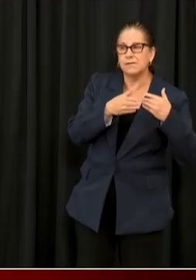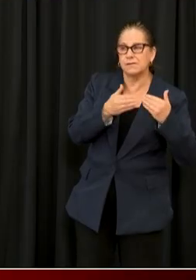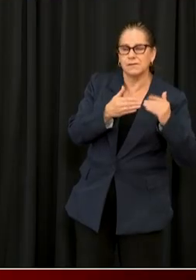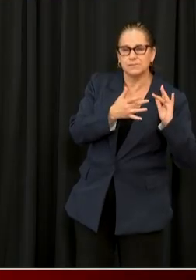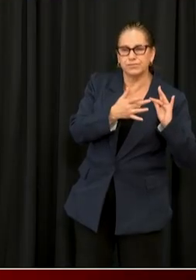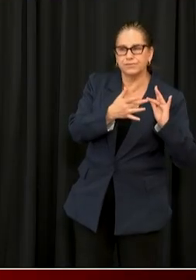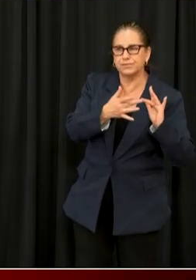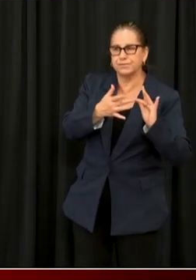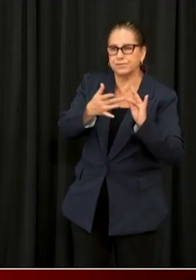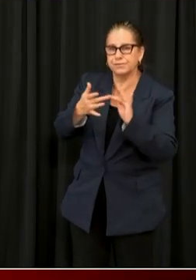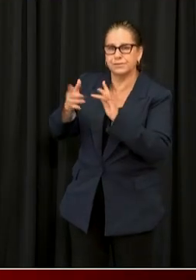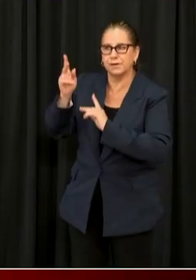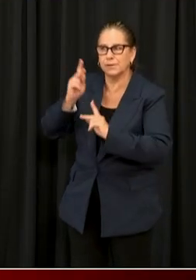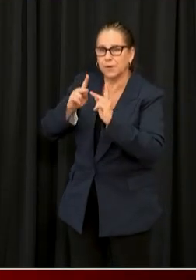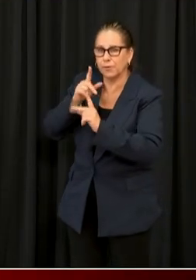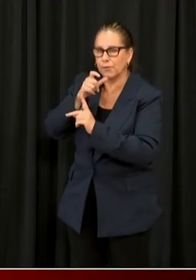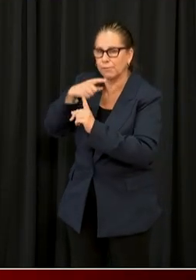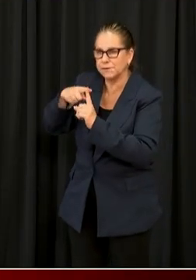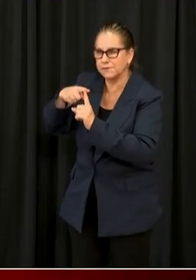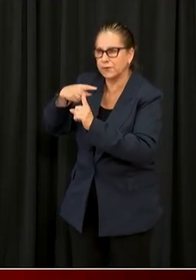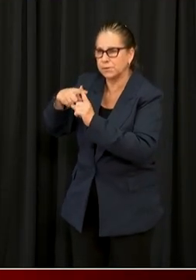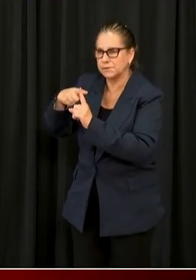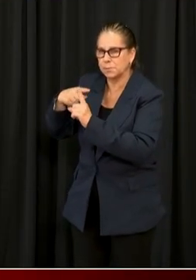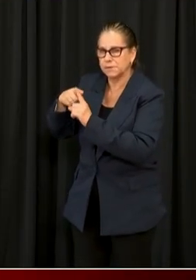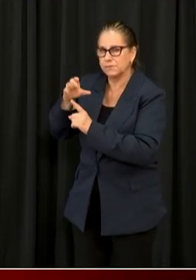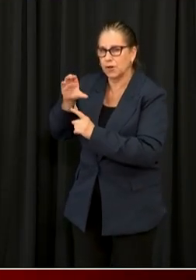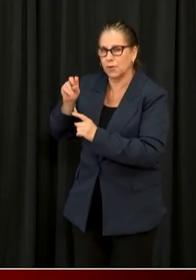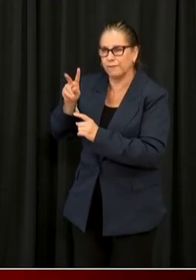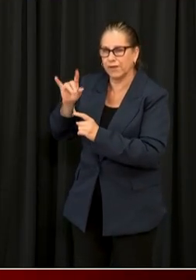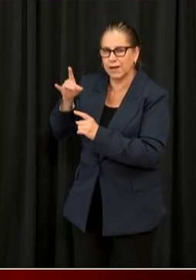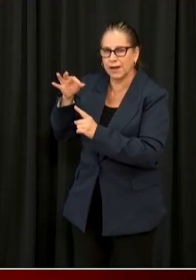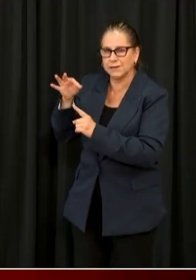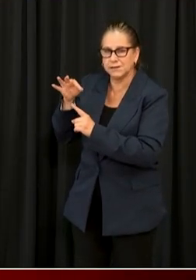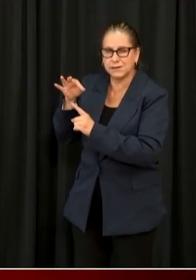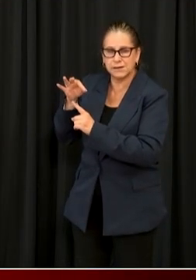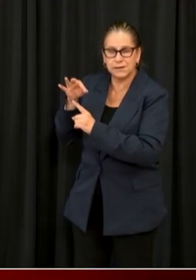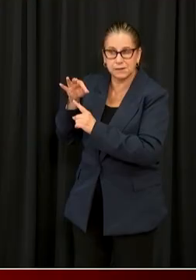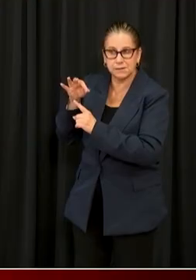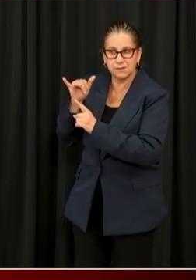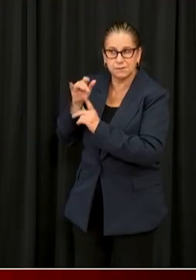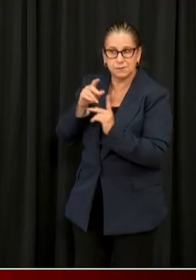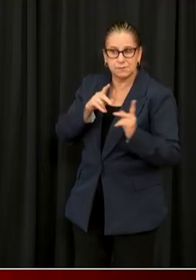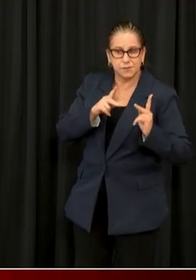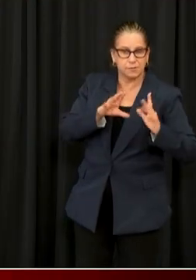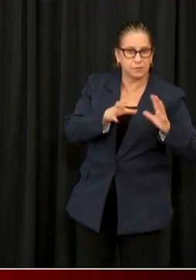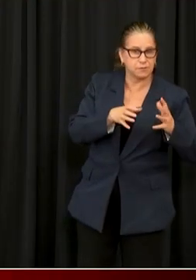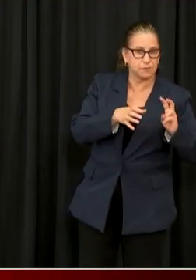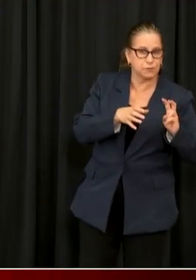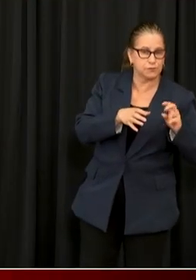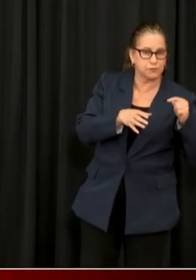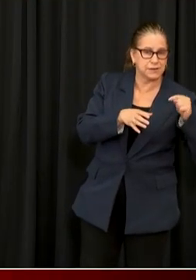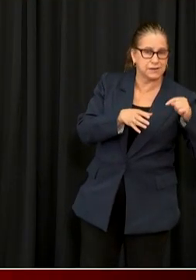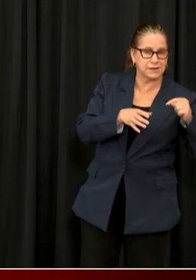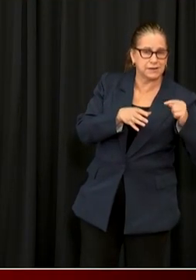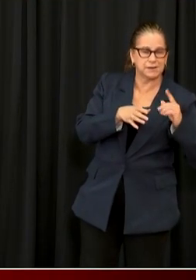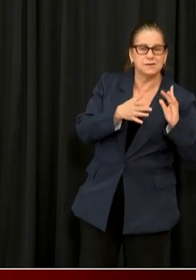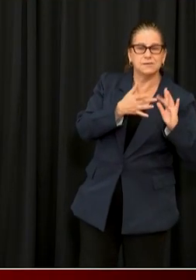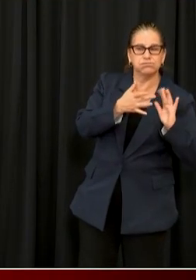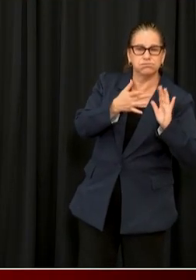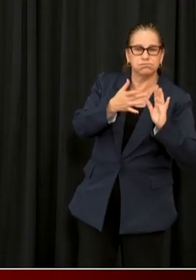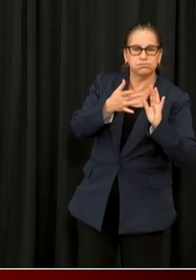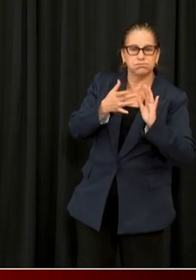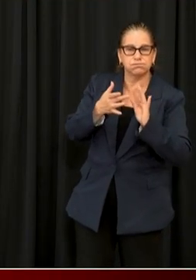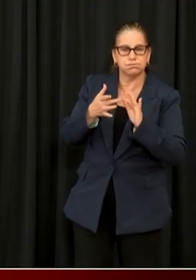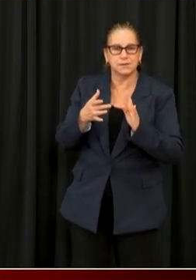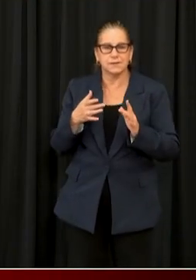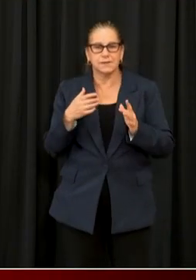how soon we can make contact with their contacts. And that is how we contain the virus, getting in touch with the people